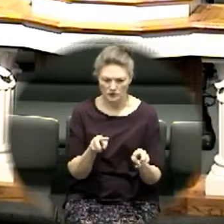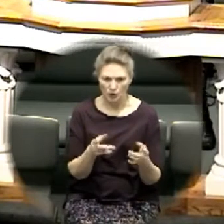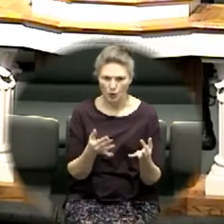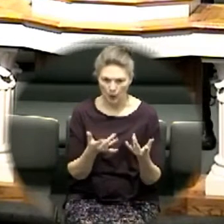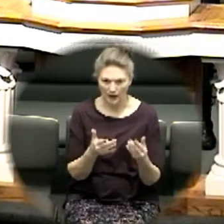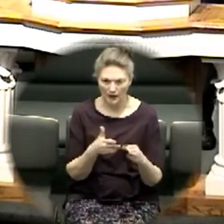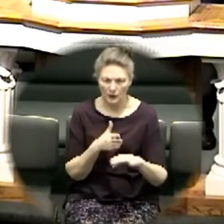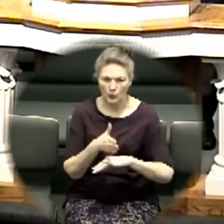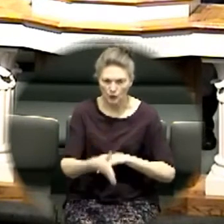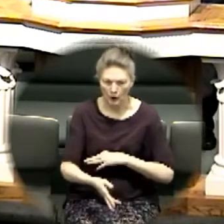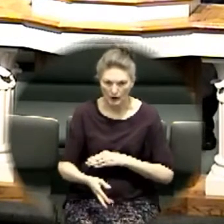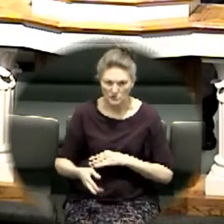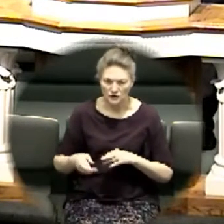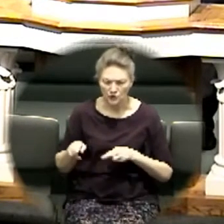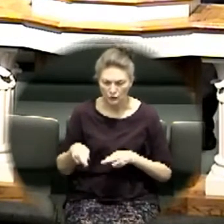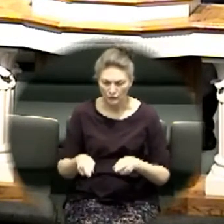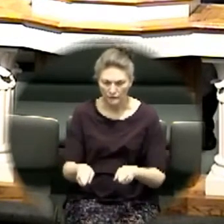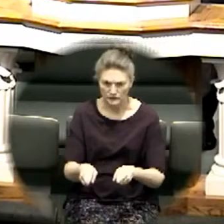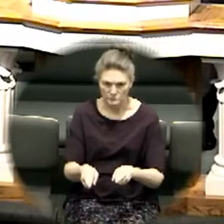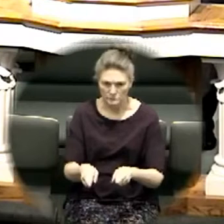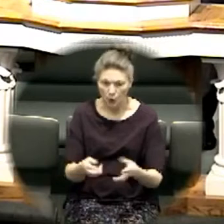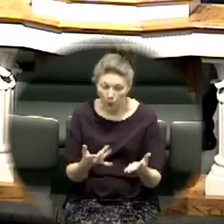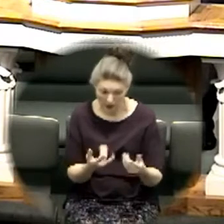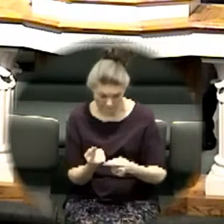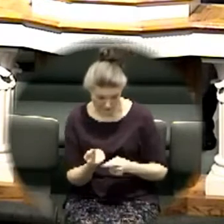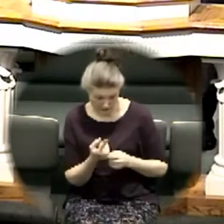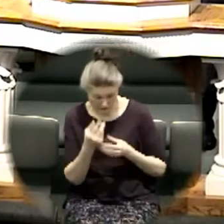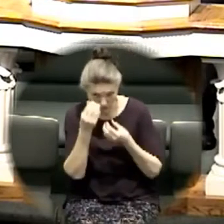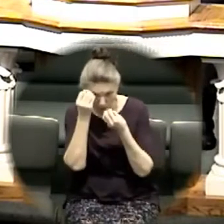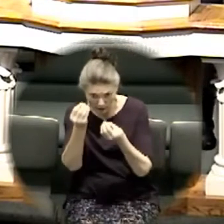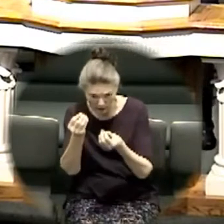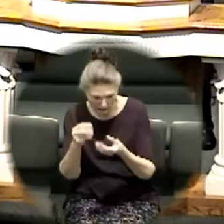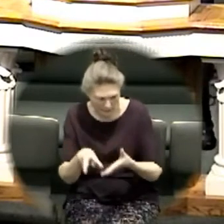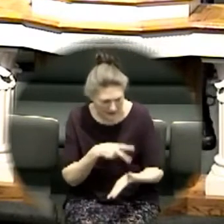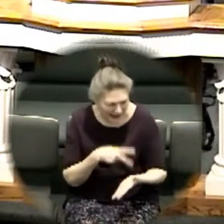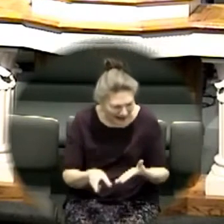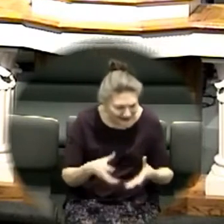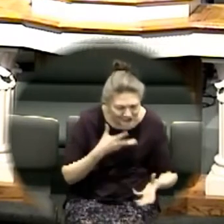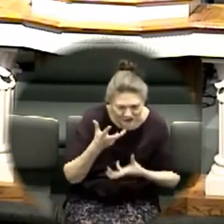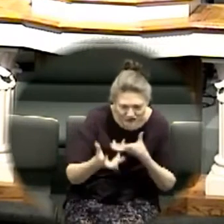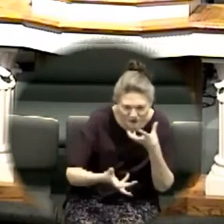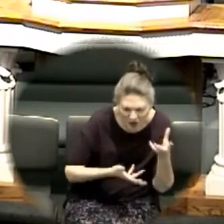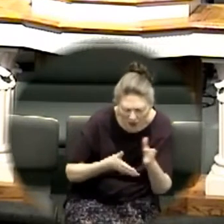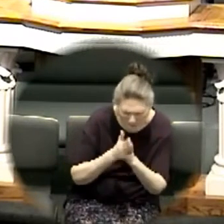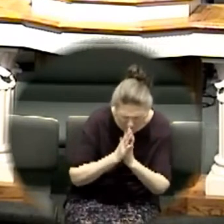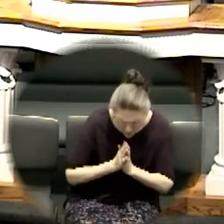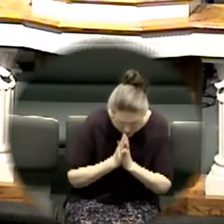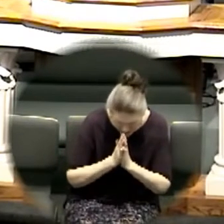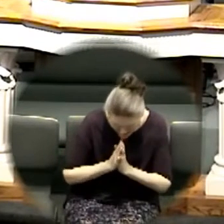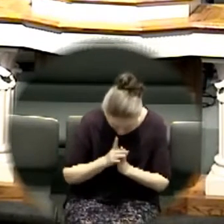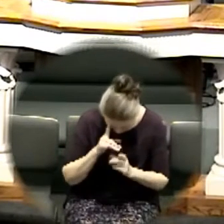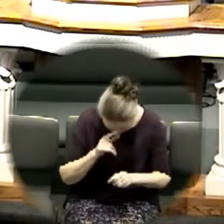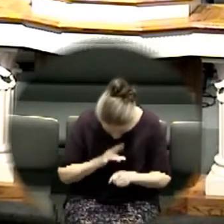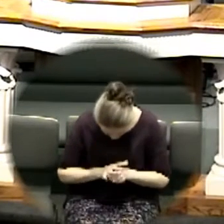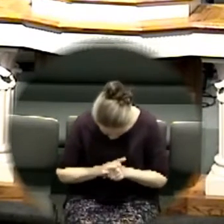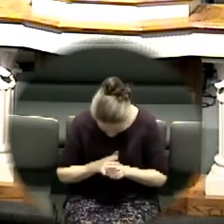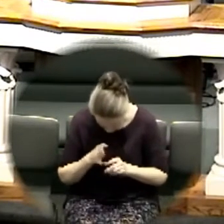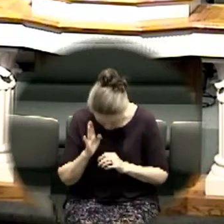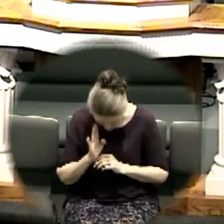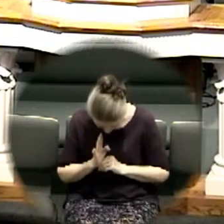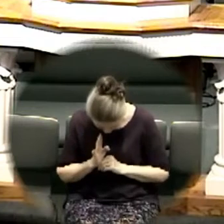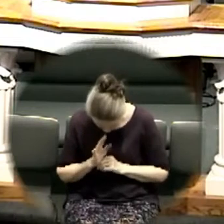obey waiting for somebody to dance shout get a prayer life consecrate to God